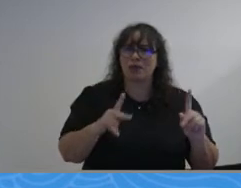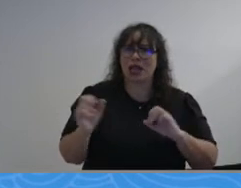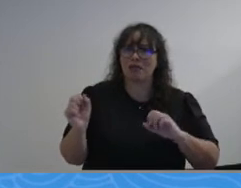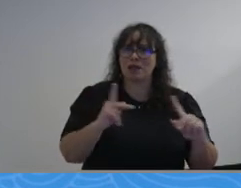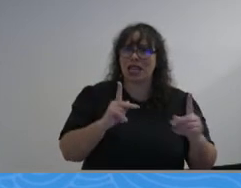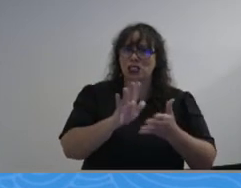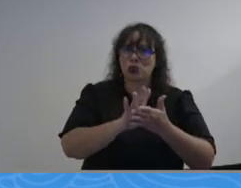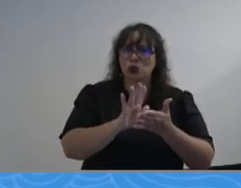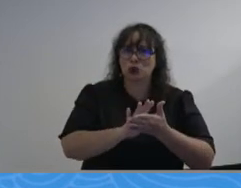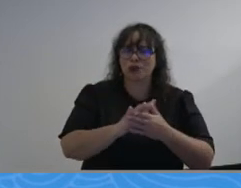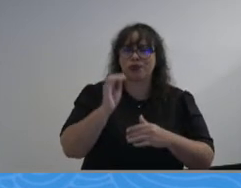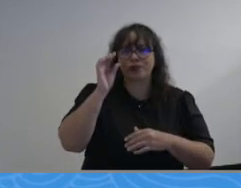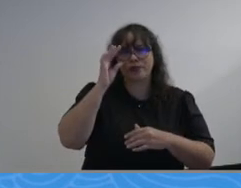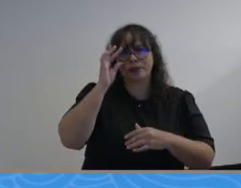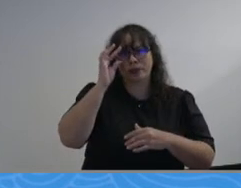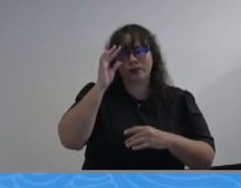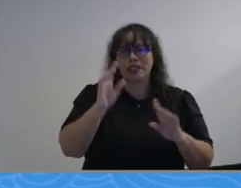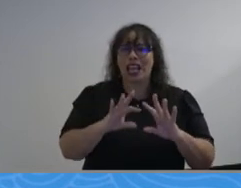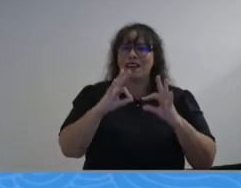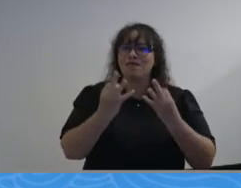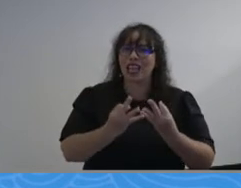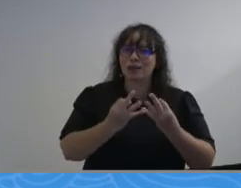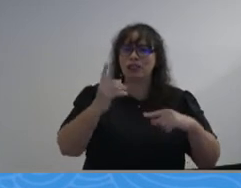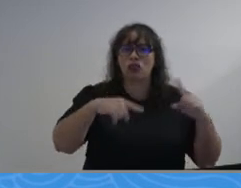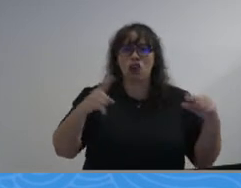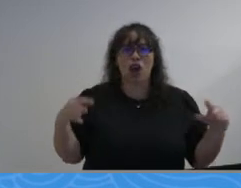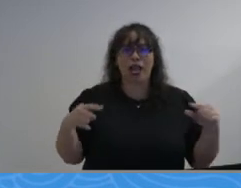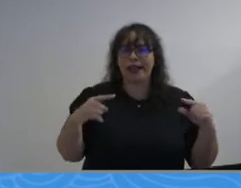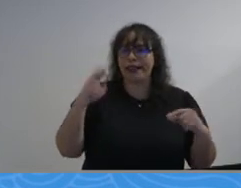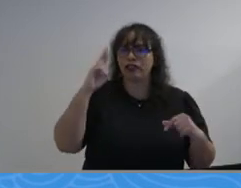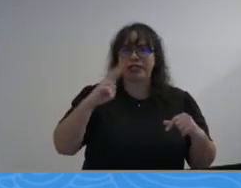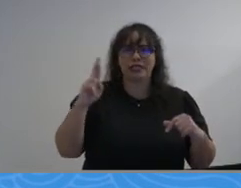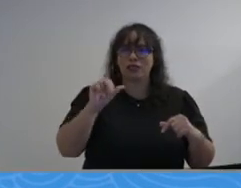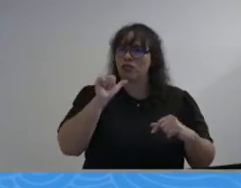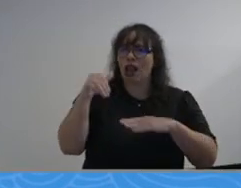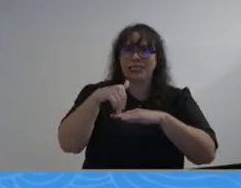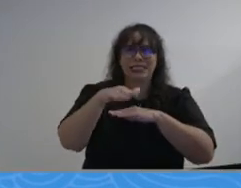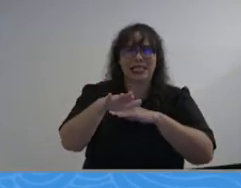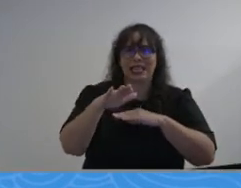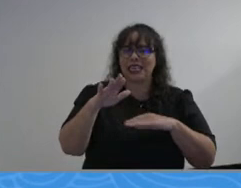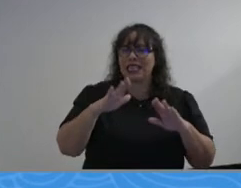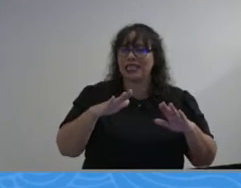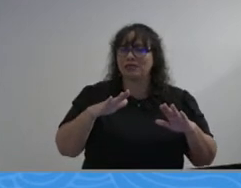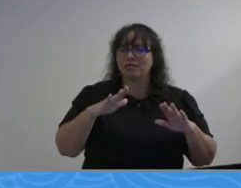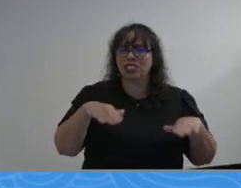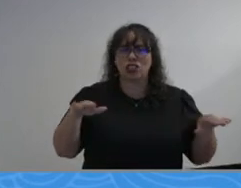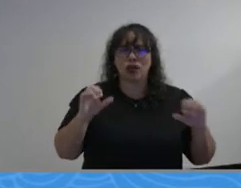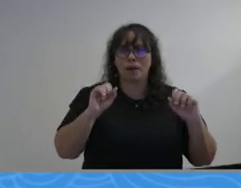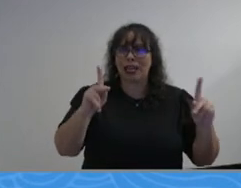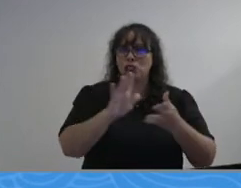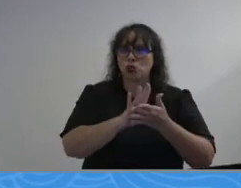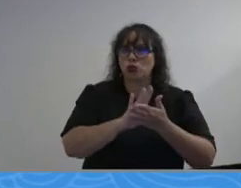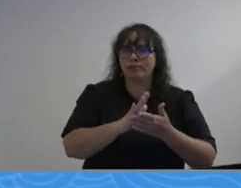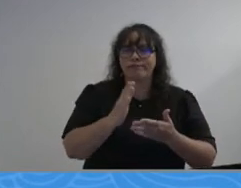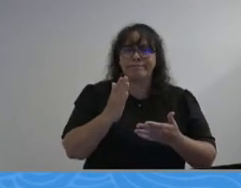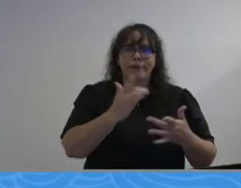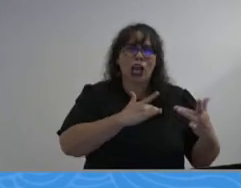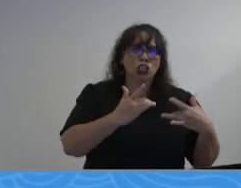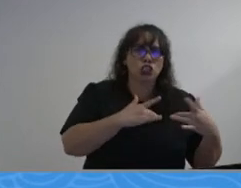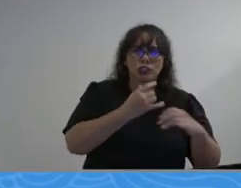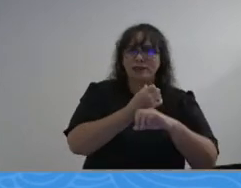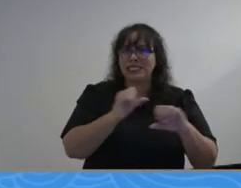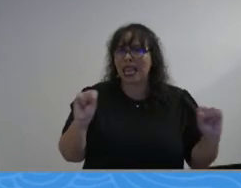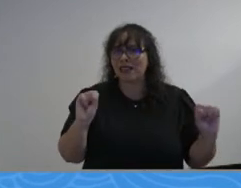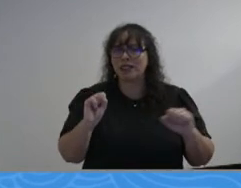over the past couple of months. Families, for a variety of reasons, are not sending their children back to school. Some out of concern for safety, some out of concerns for, you